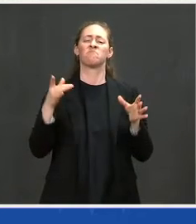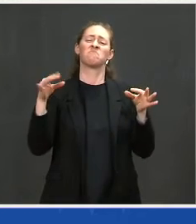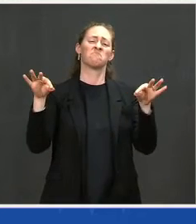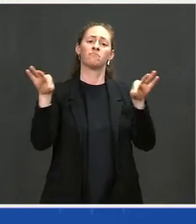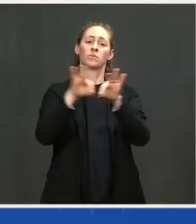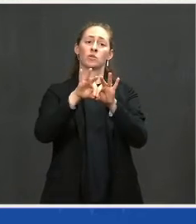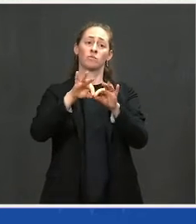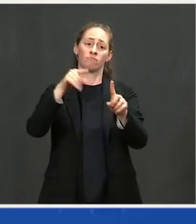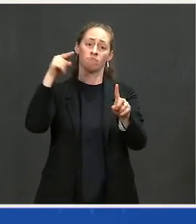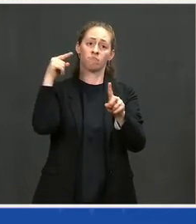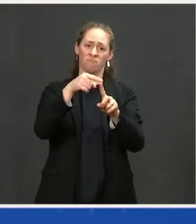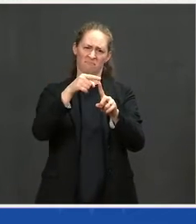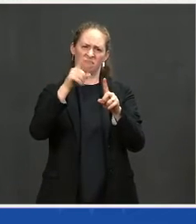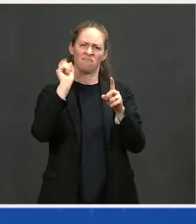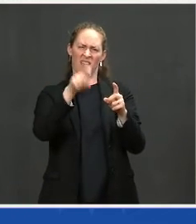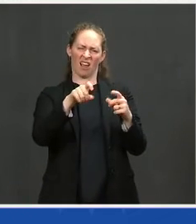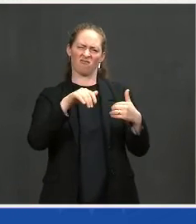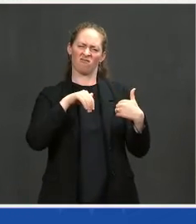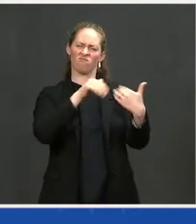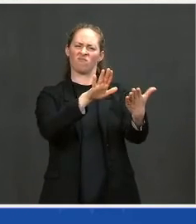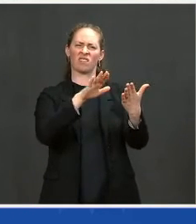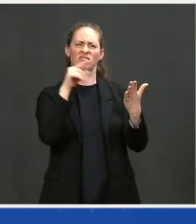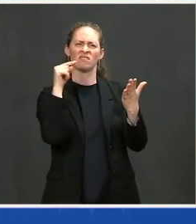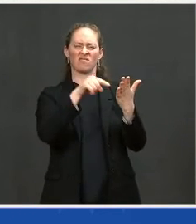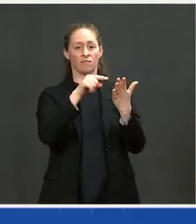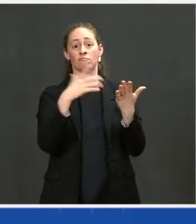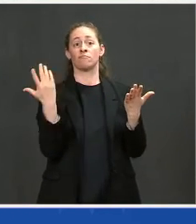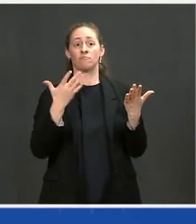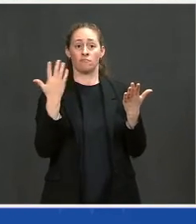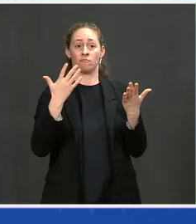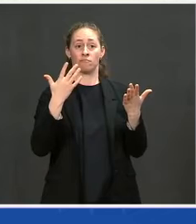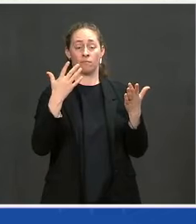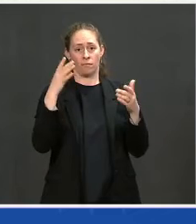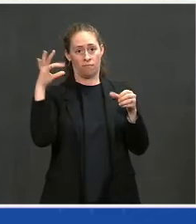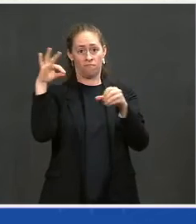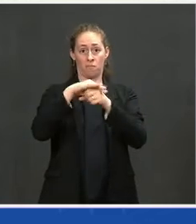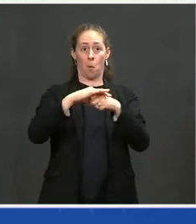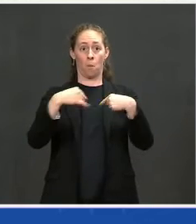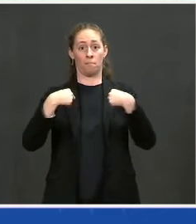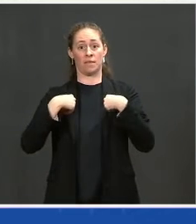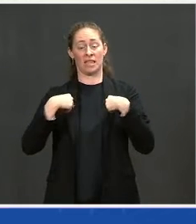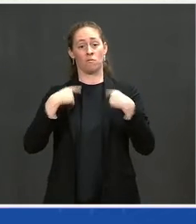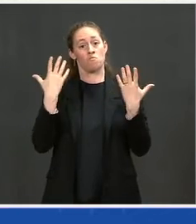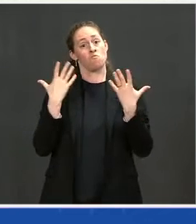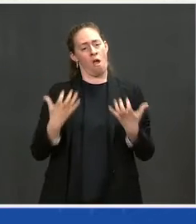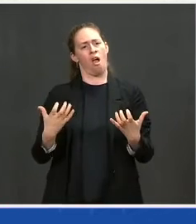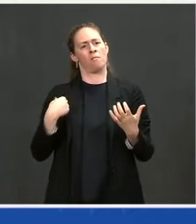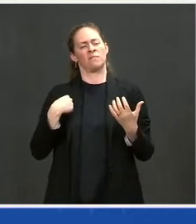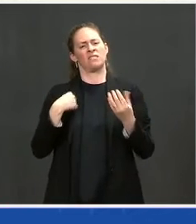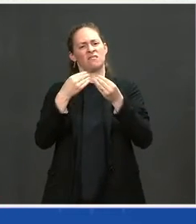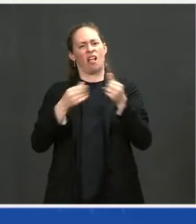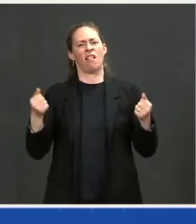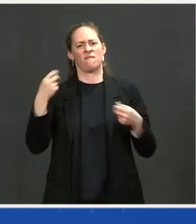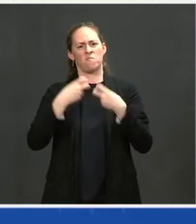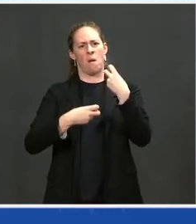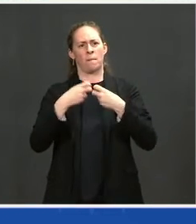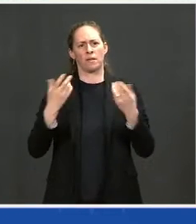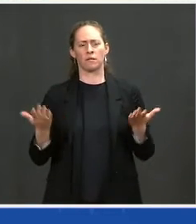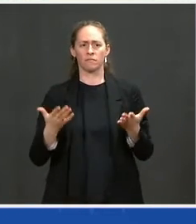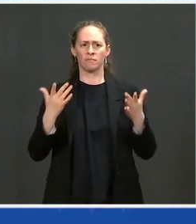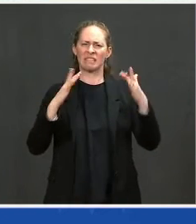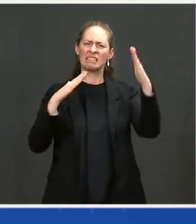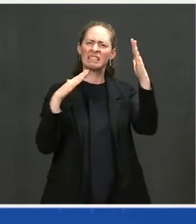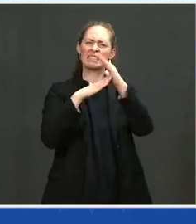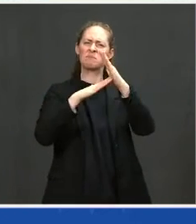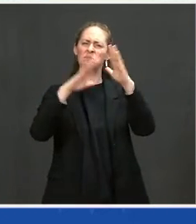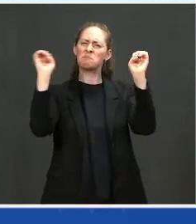and that is I got elected to solve problems. And the most urgent problem facing the American people, I stated from the